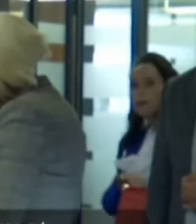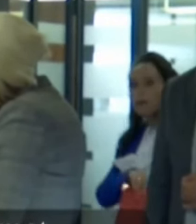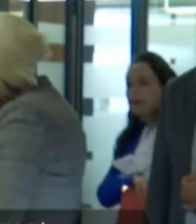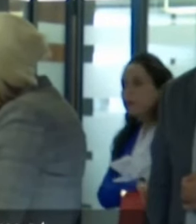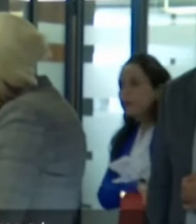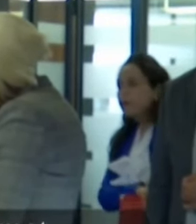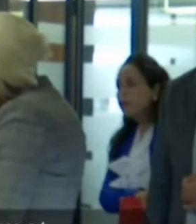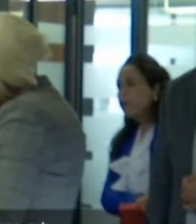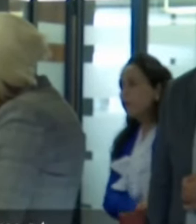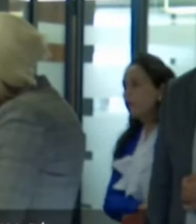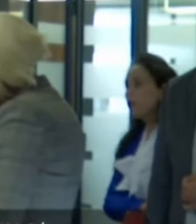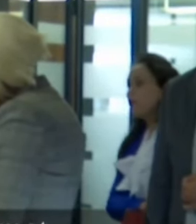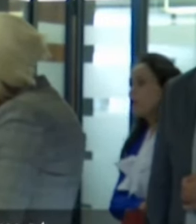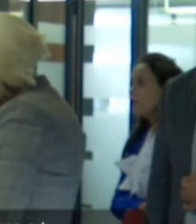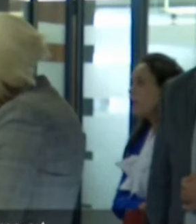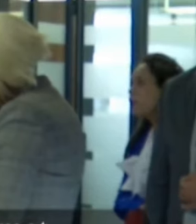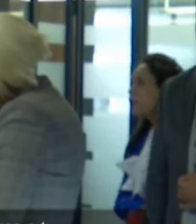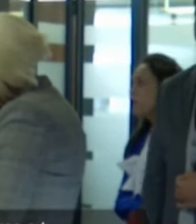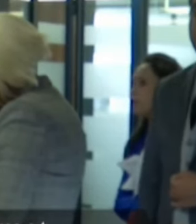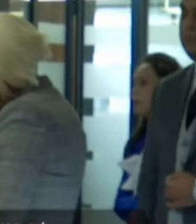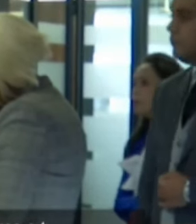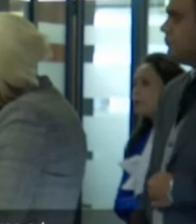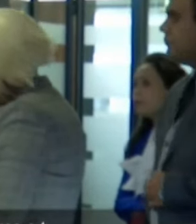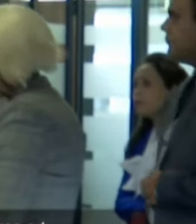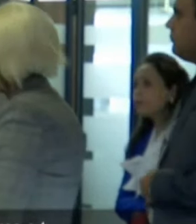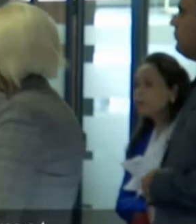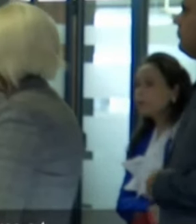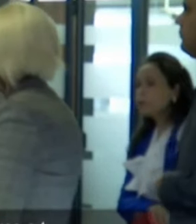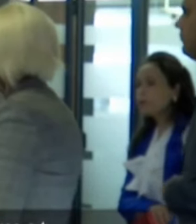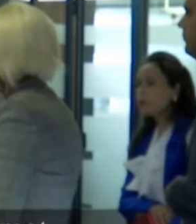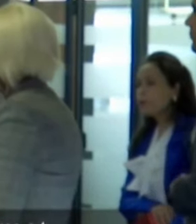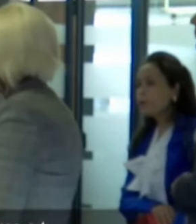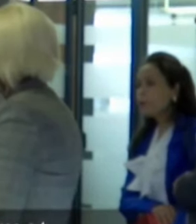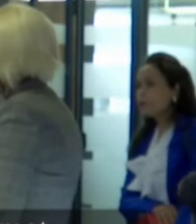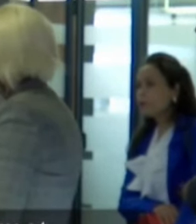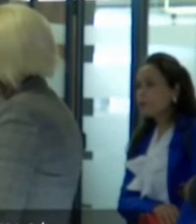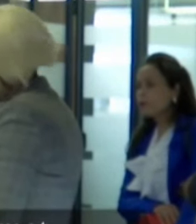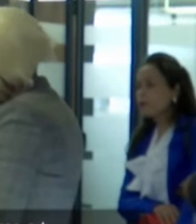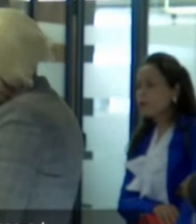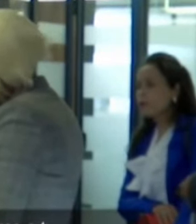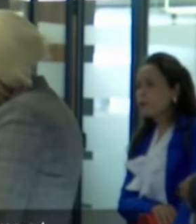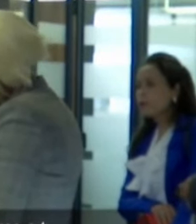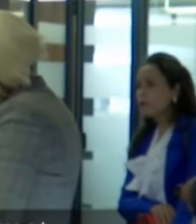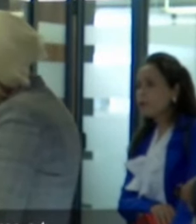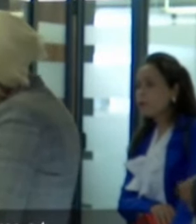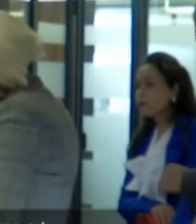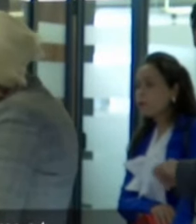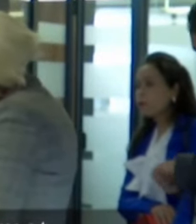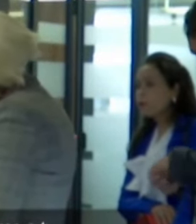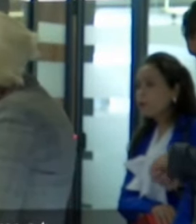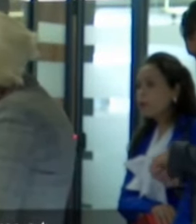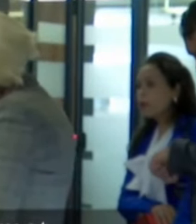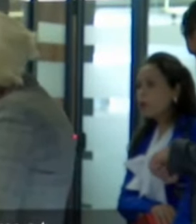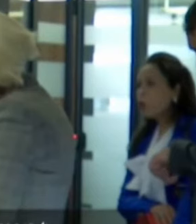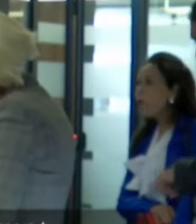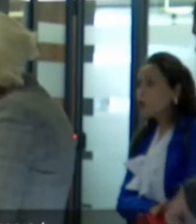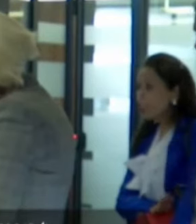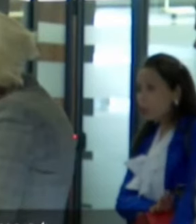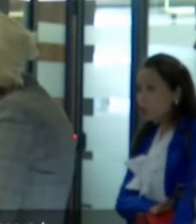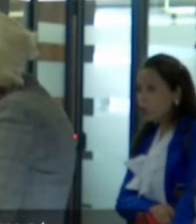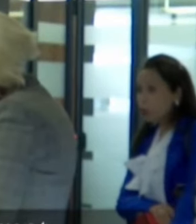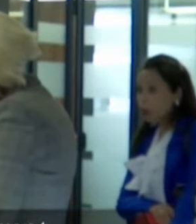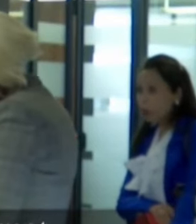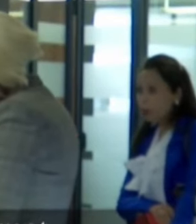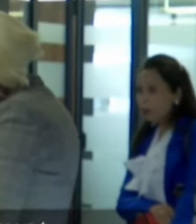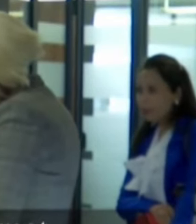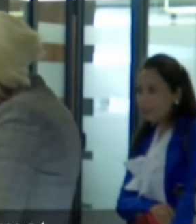and dedicated it to building international links throughout the world. I think the character of South Africa's foreign